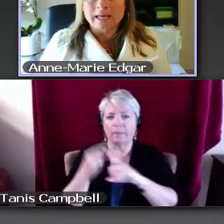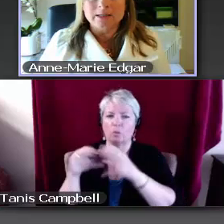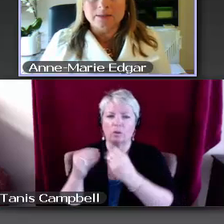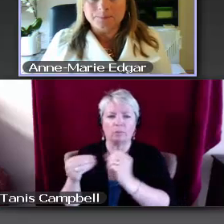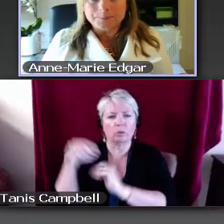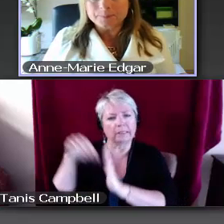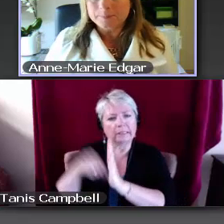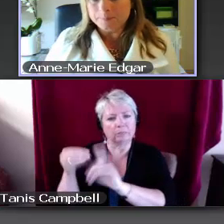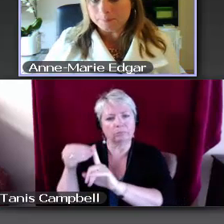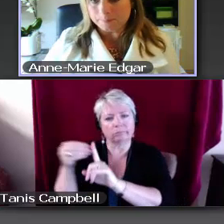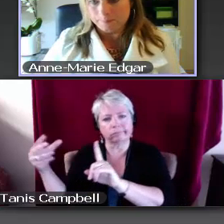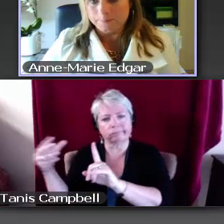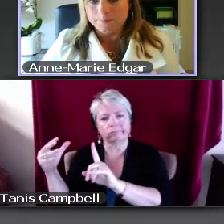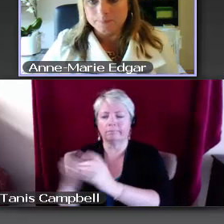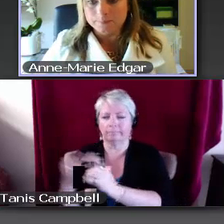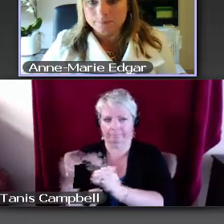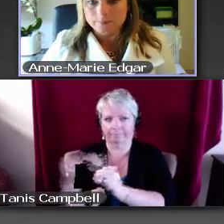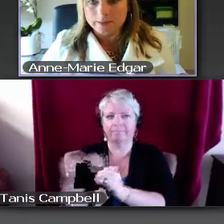organizational mandate.